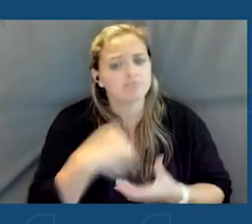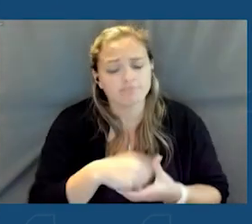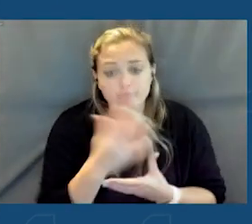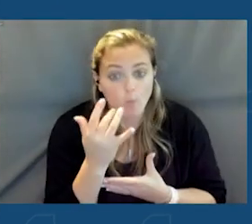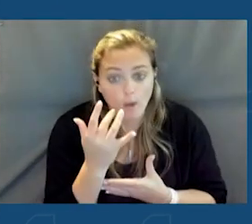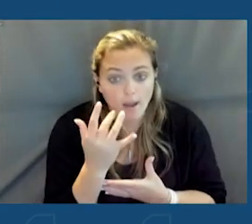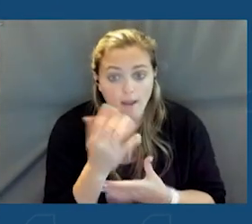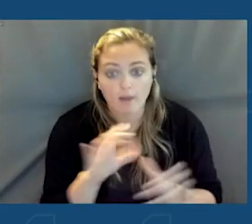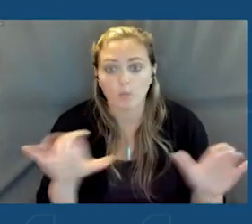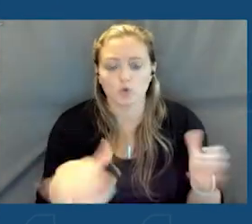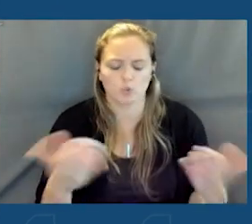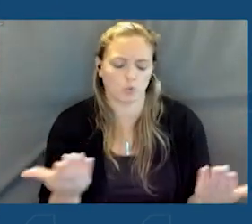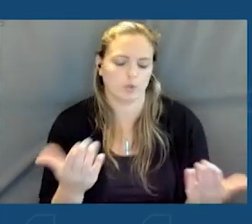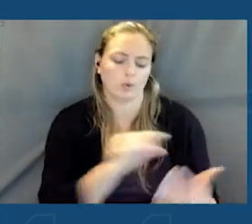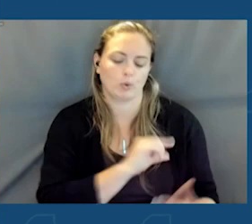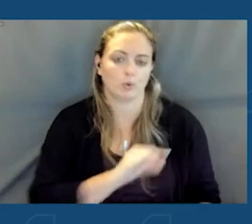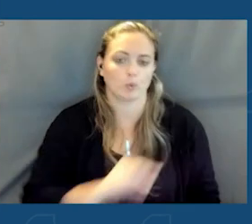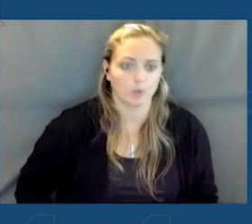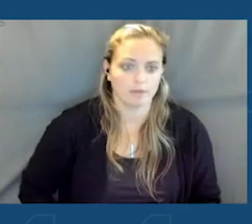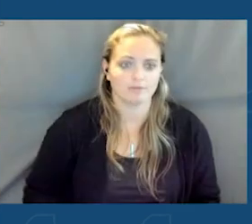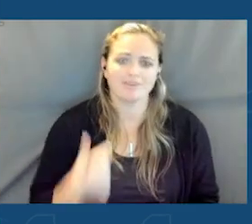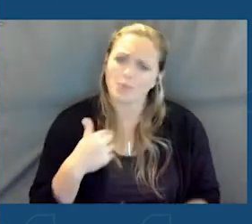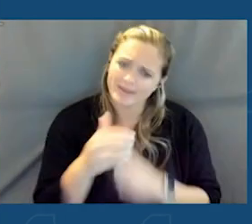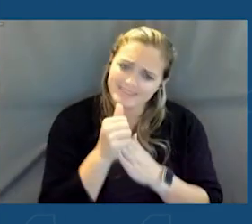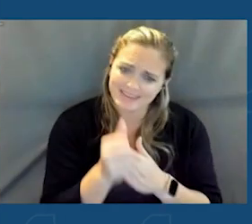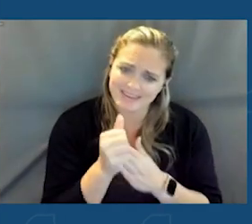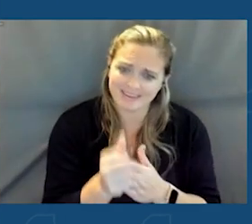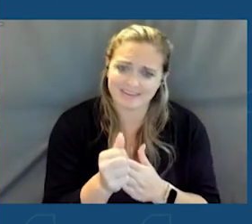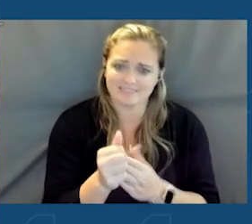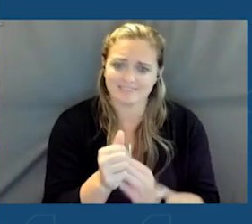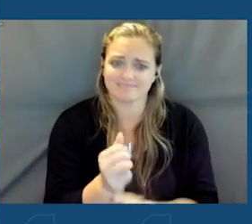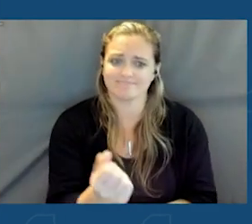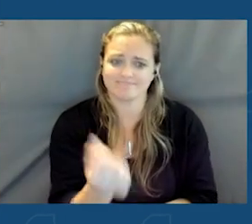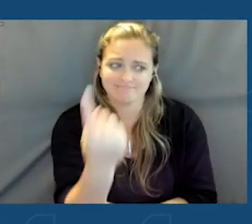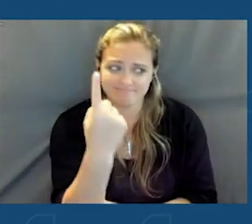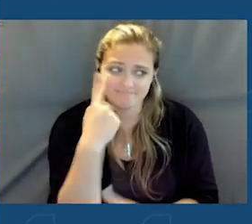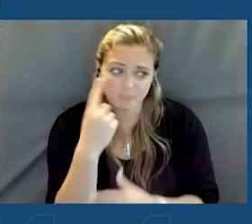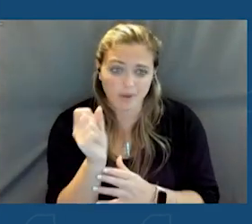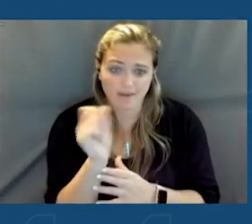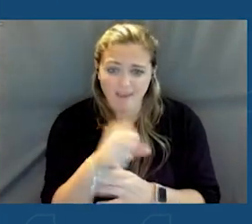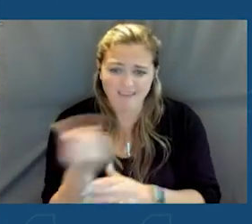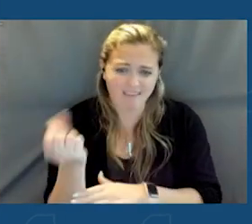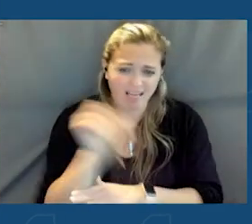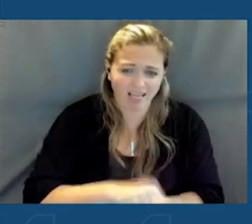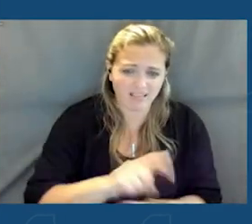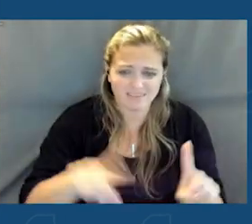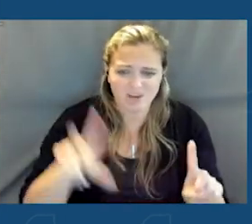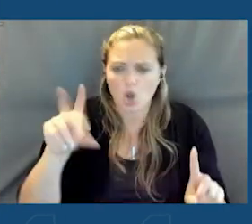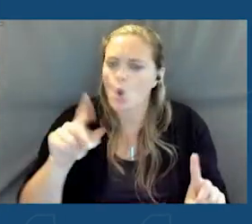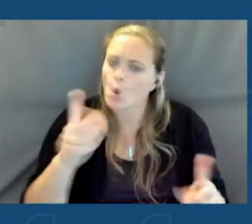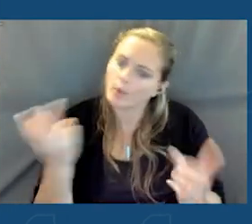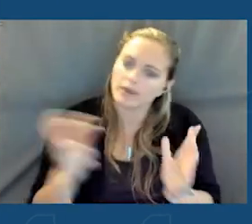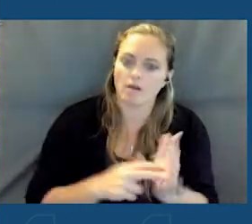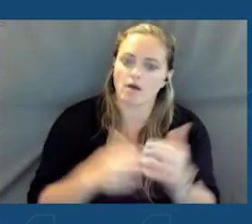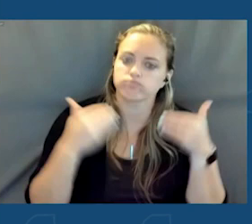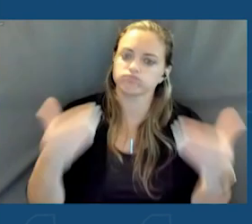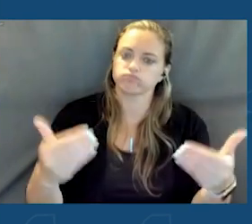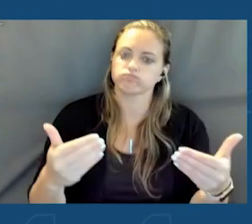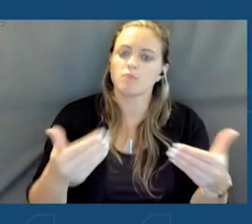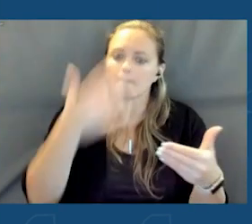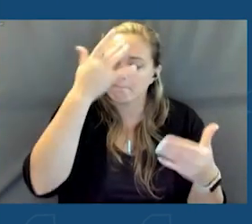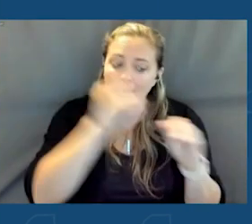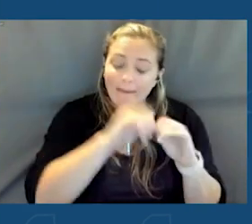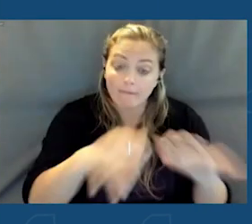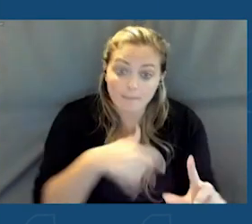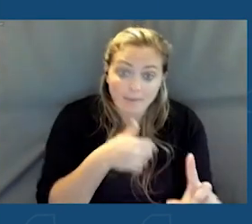in Queens. We lead. There is nothing that can knock us down. We get up. This pandemic might have hit us hard, but we